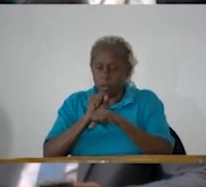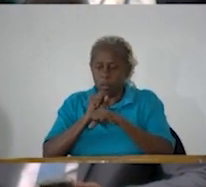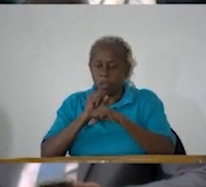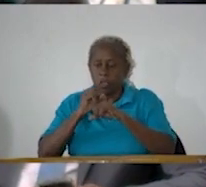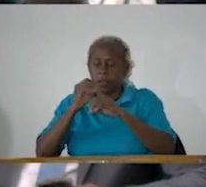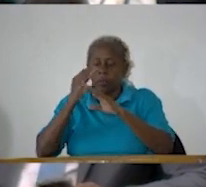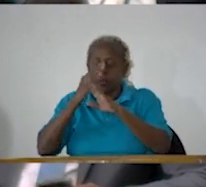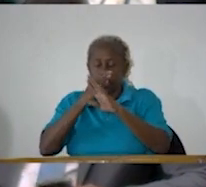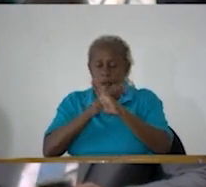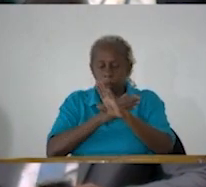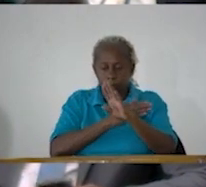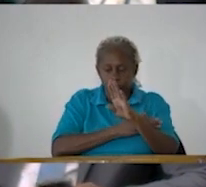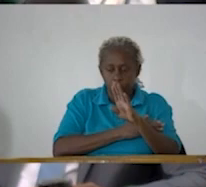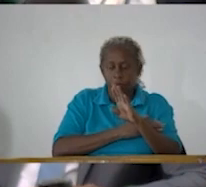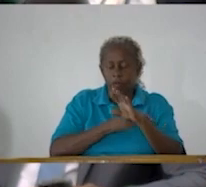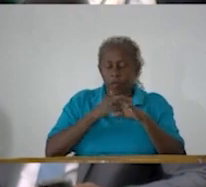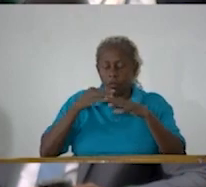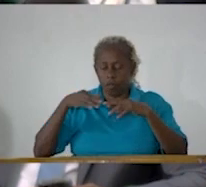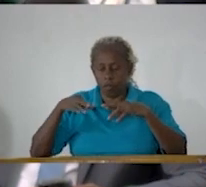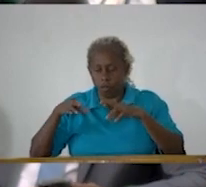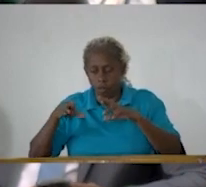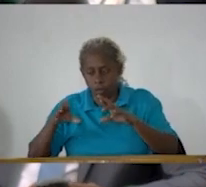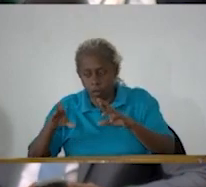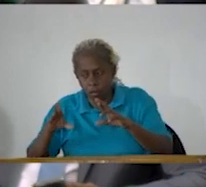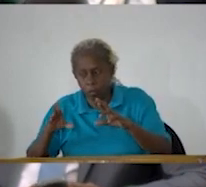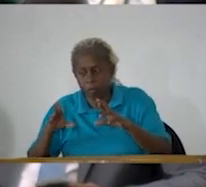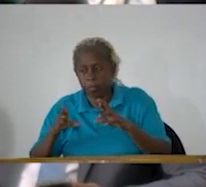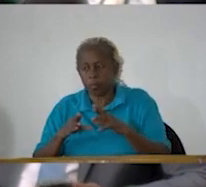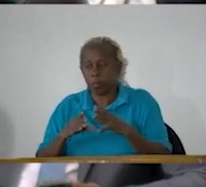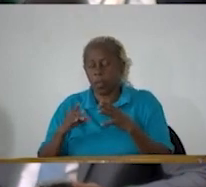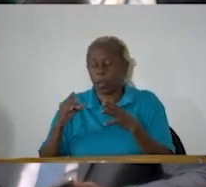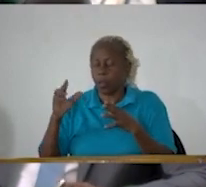drivability of the roadways is estimated at